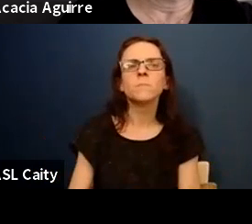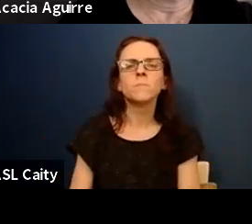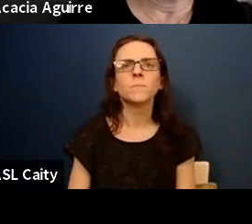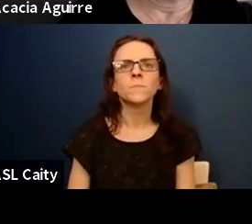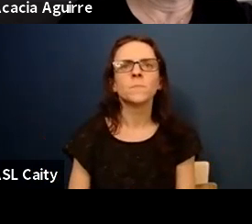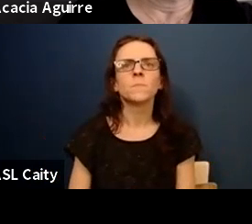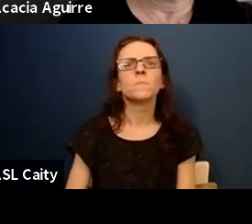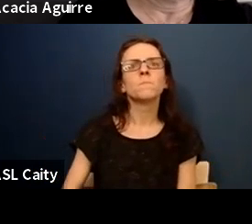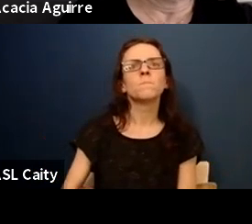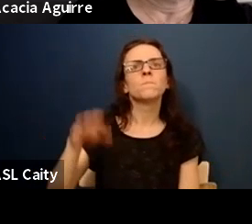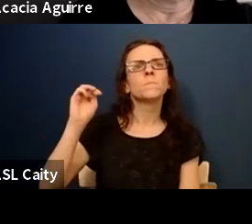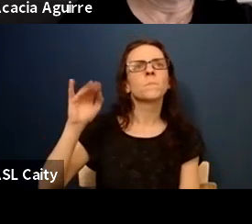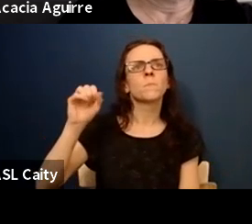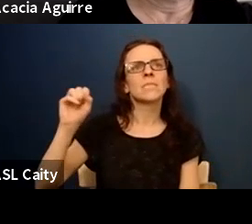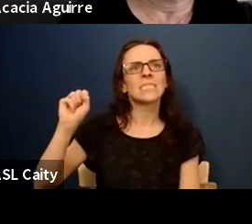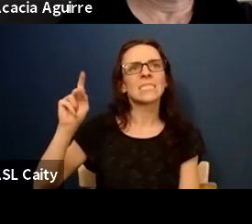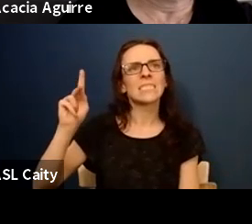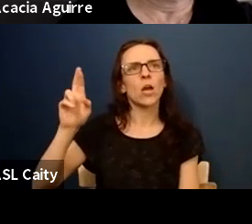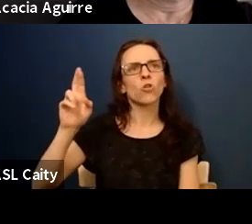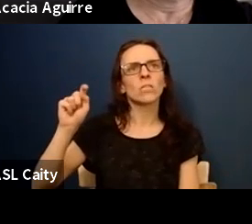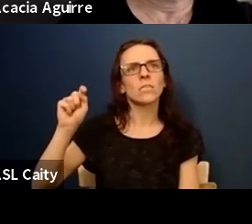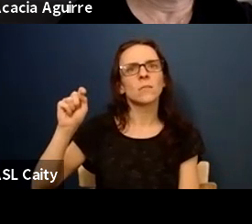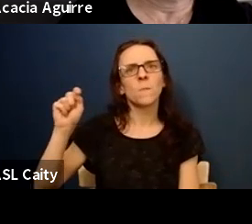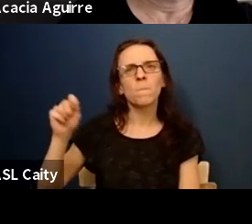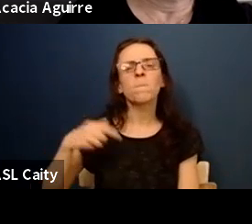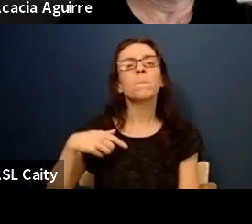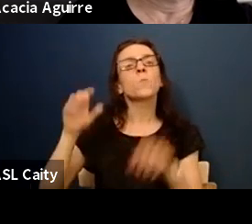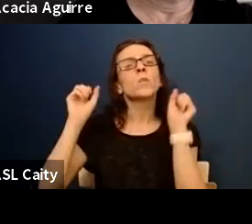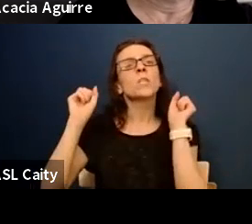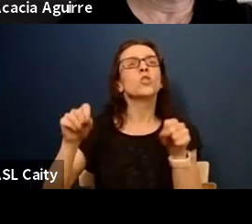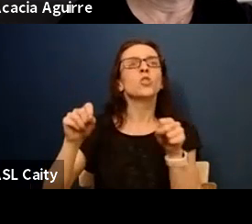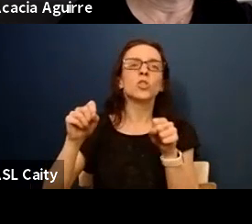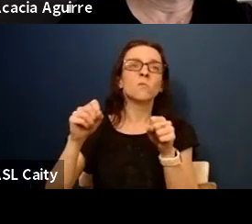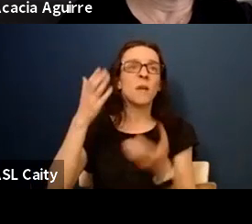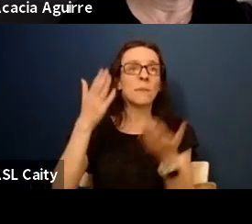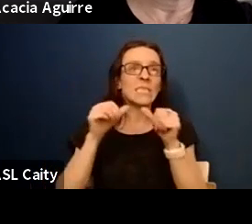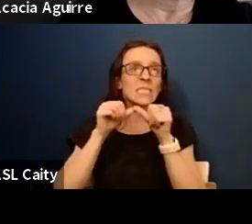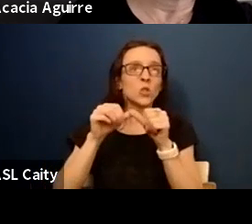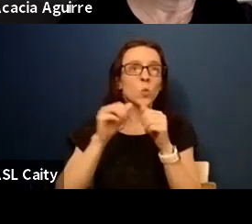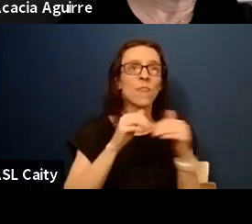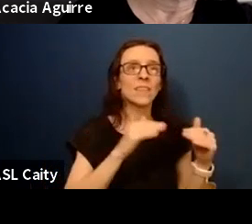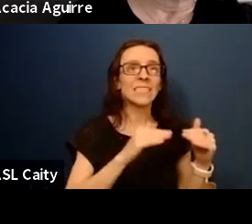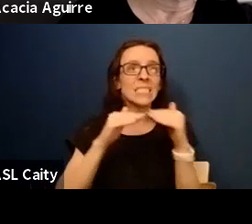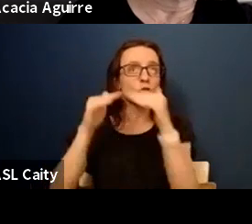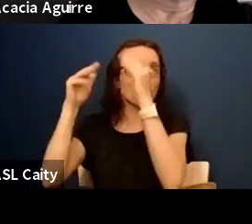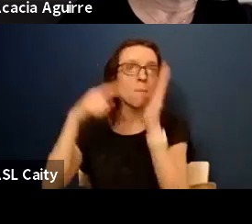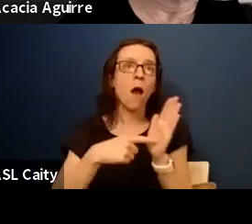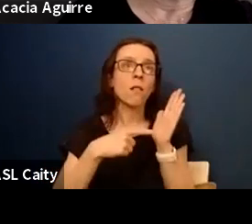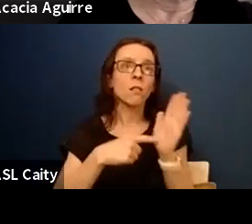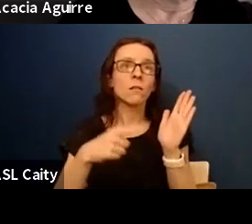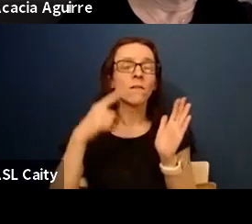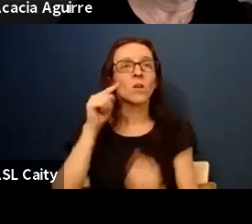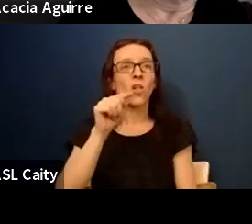You could potentially continue with the tier model for those